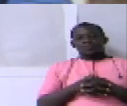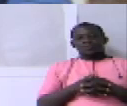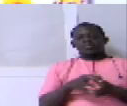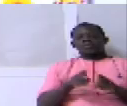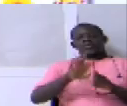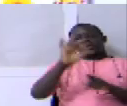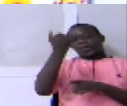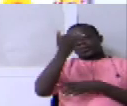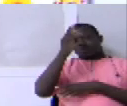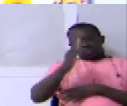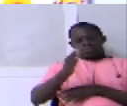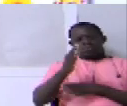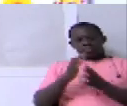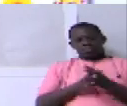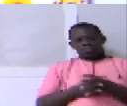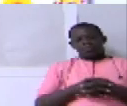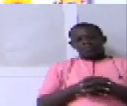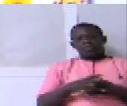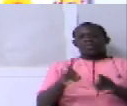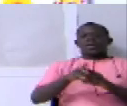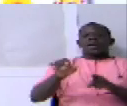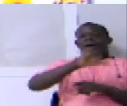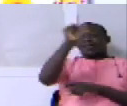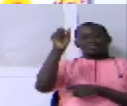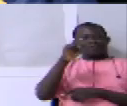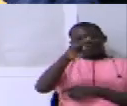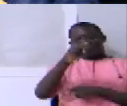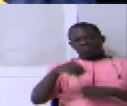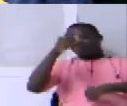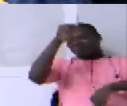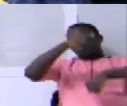That's true. And you tortured them.